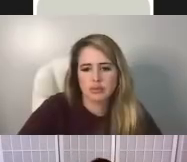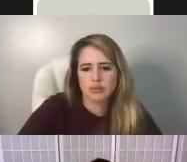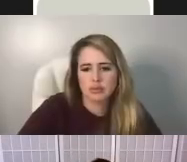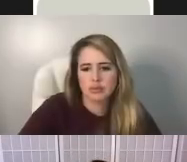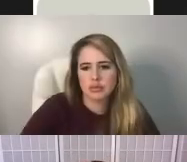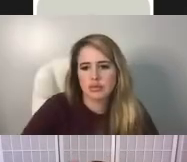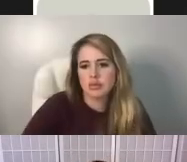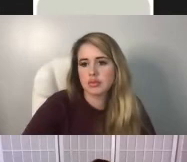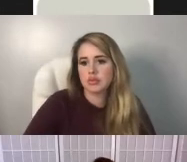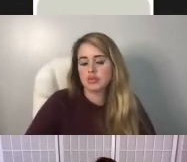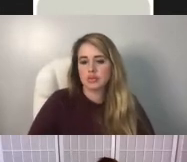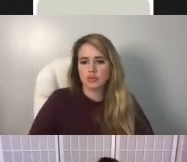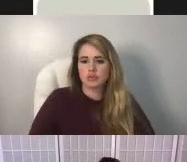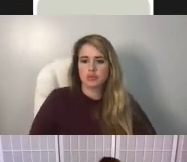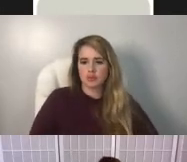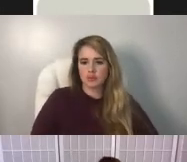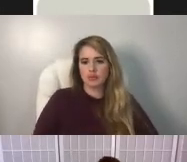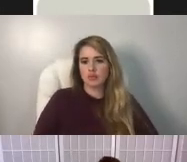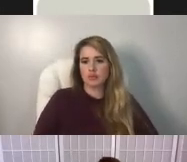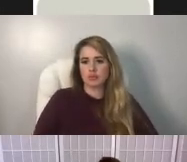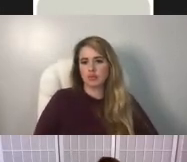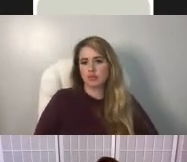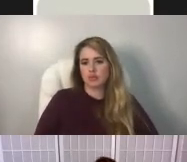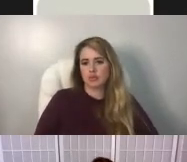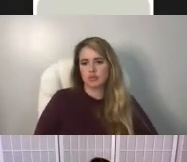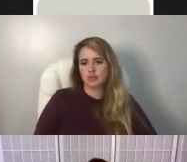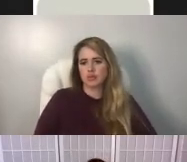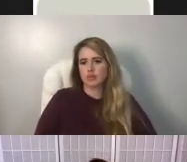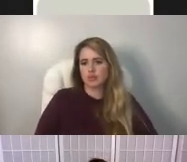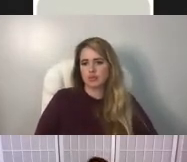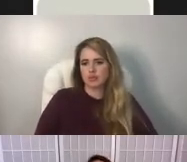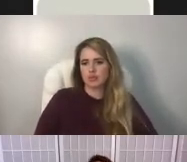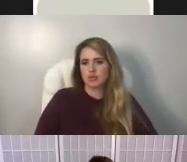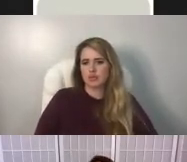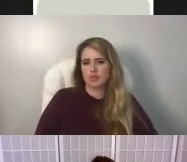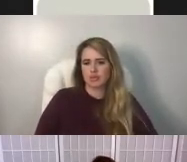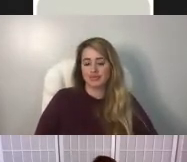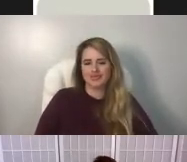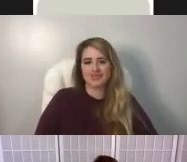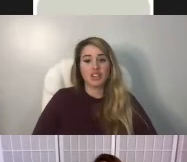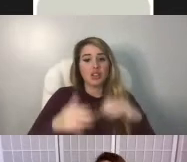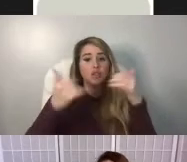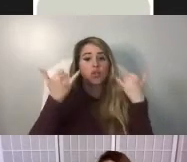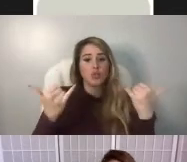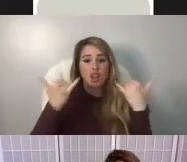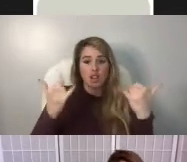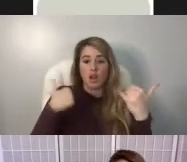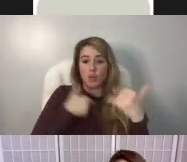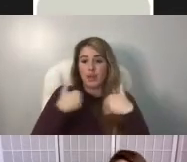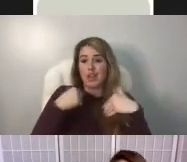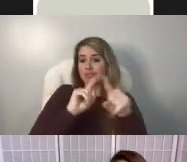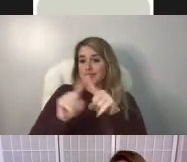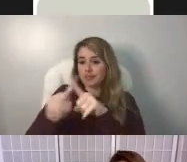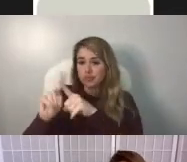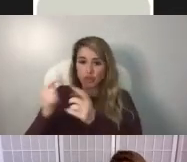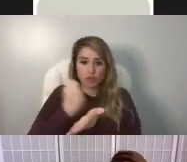things for sure, but we're always looking for something better. the current ways we have to treat conditions